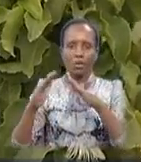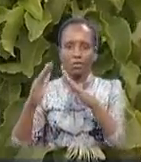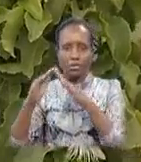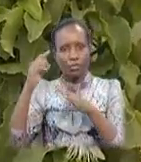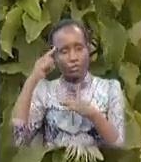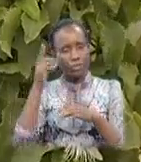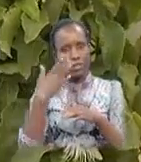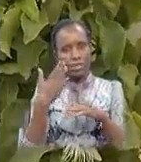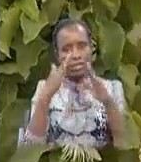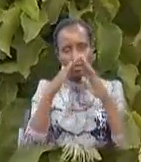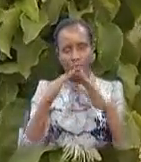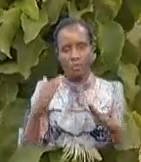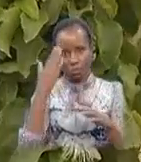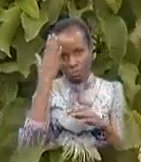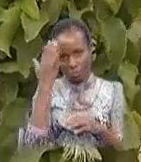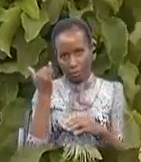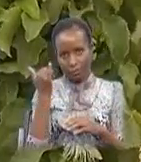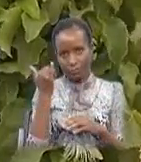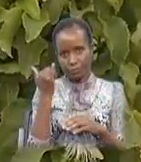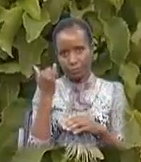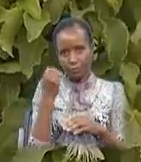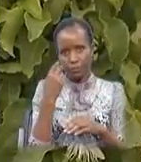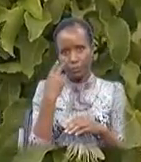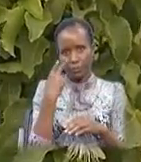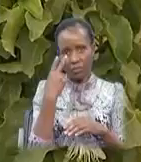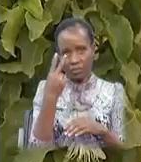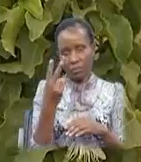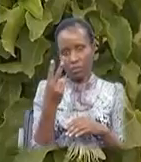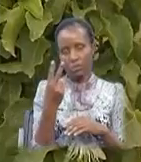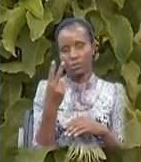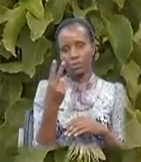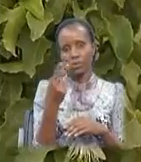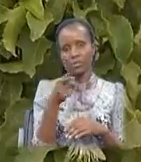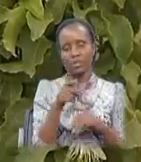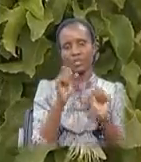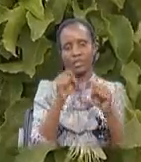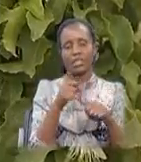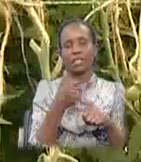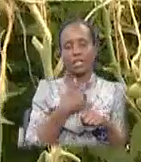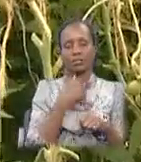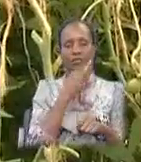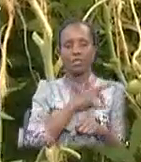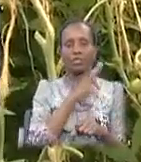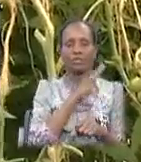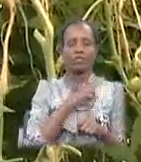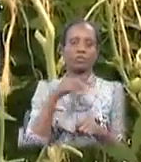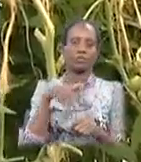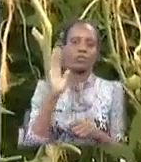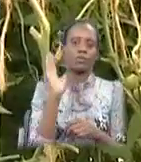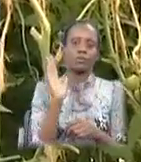greenhouse, kwa vile tuliona ndio zinaweza kuwa na manufaa zaidi.